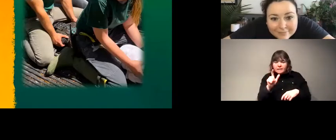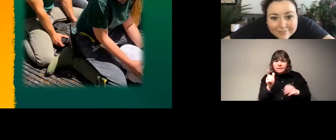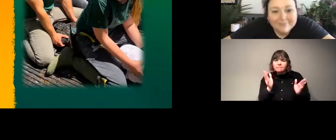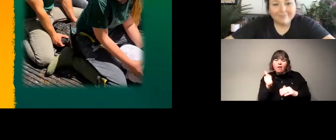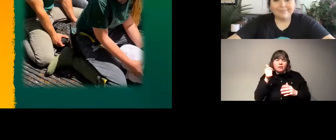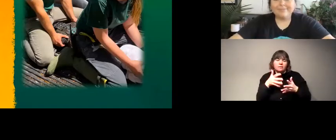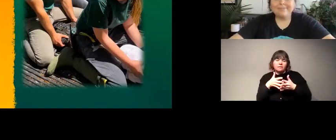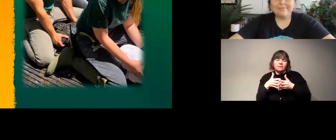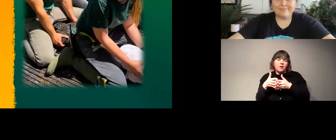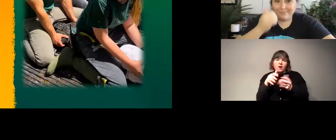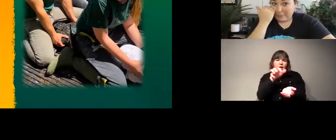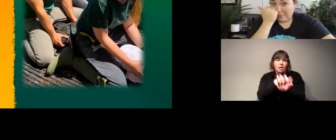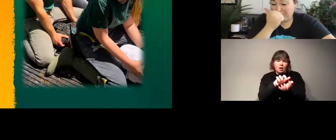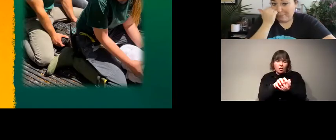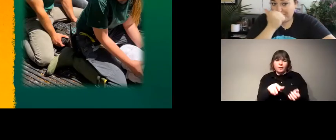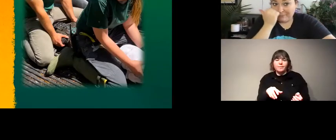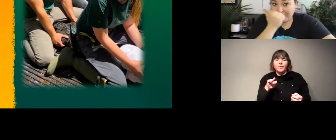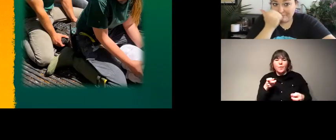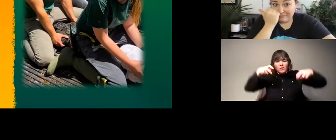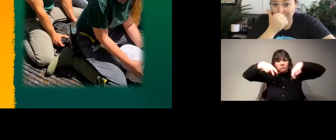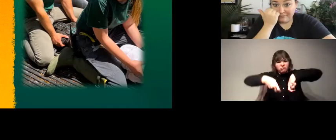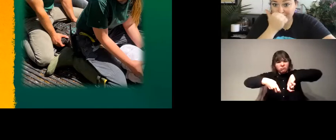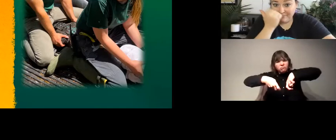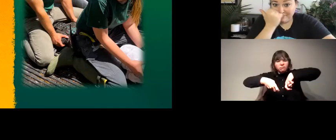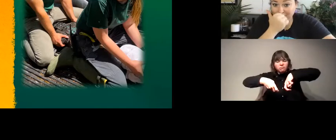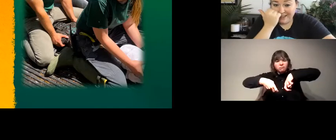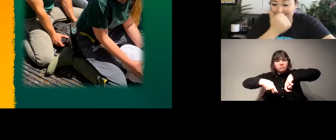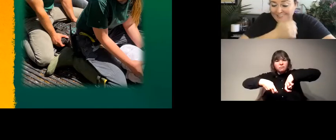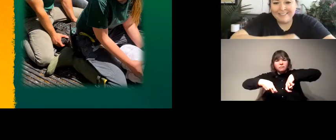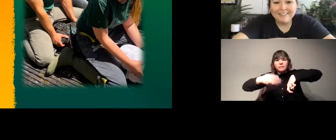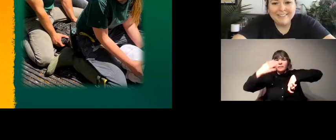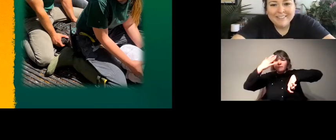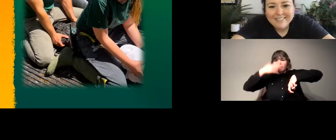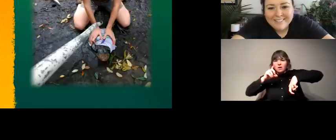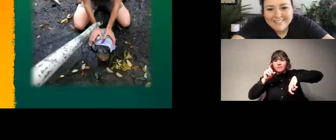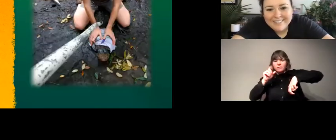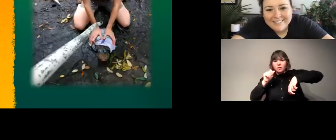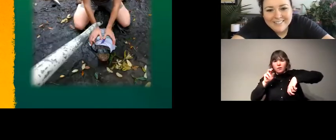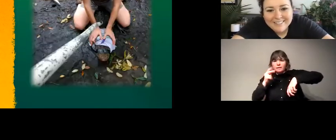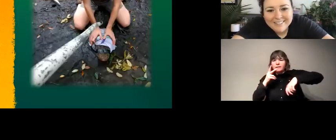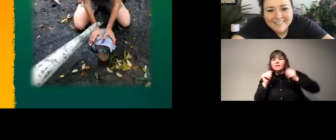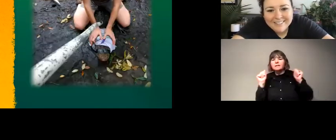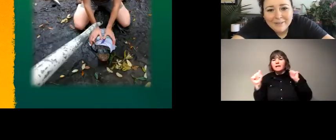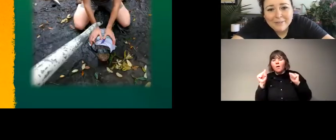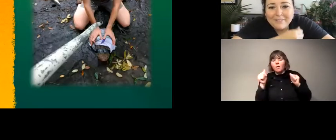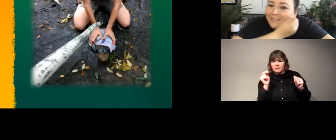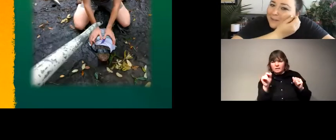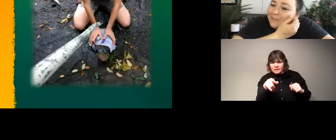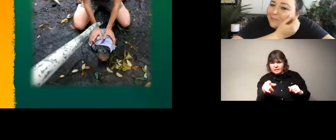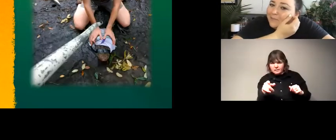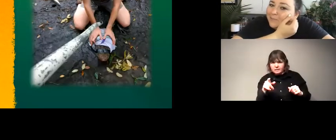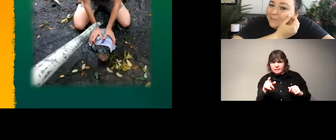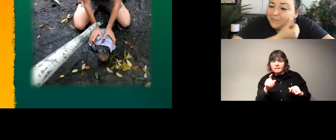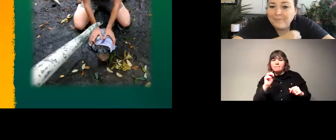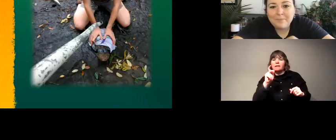American alligator. We actually have to sit on her like this. And if you look in front of Dom, you can see there's a little towel. That towel, being held by